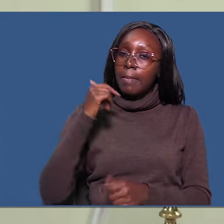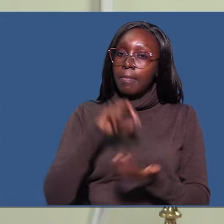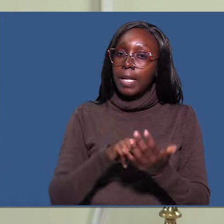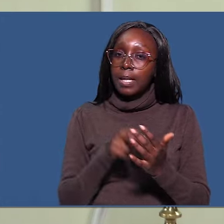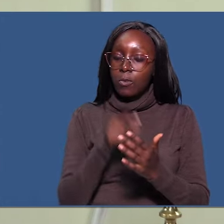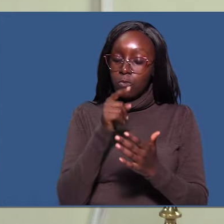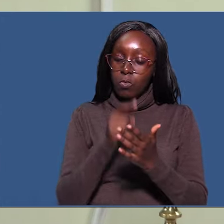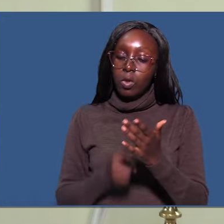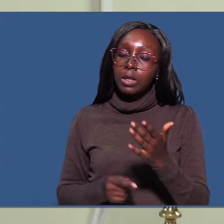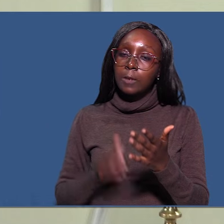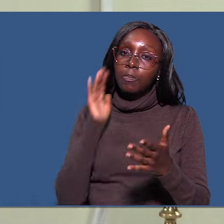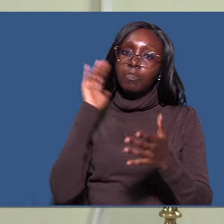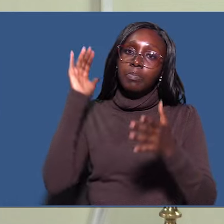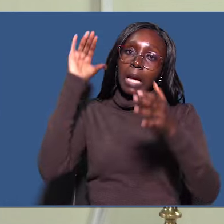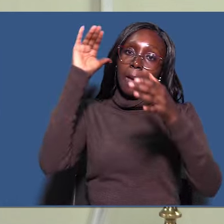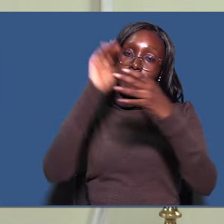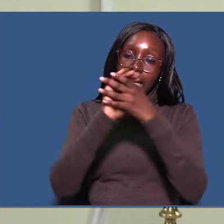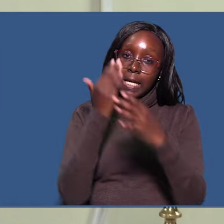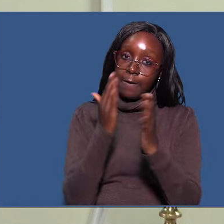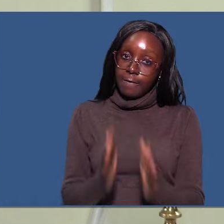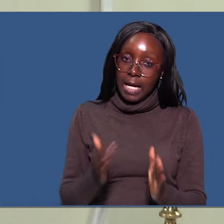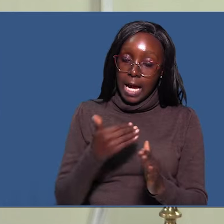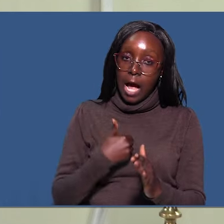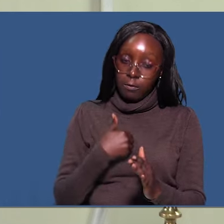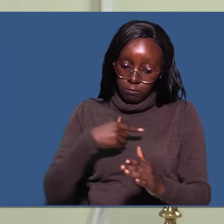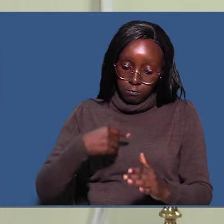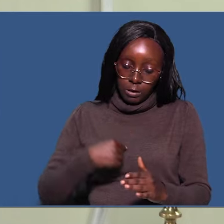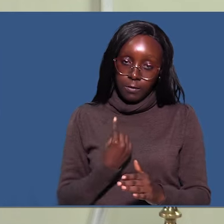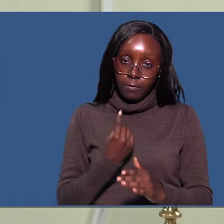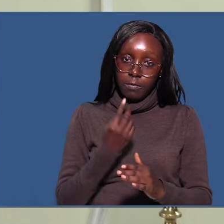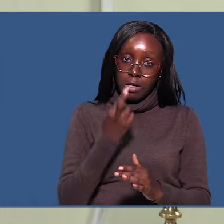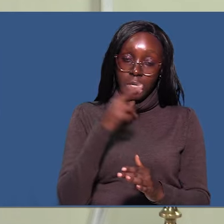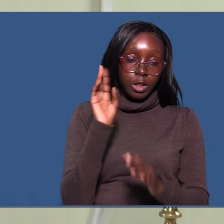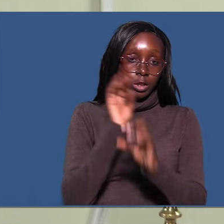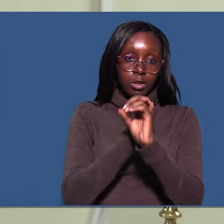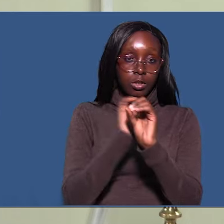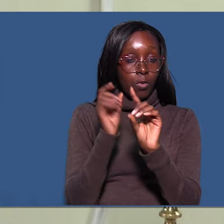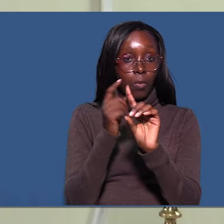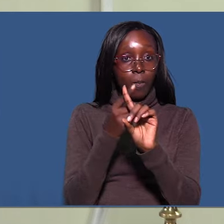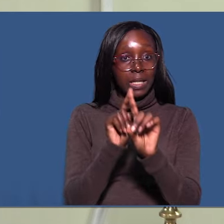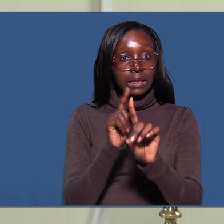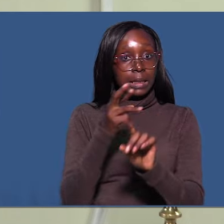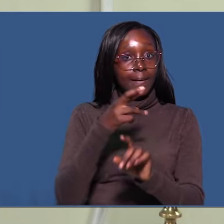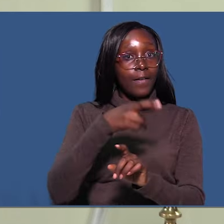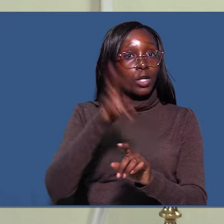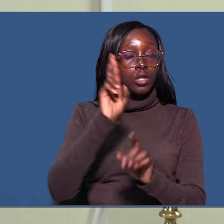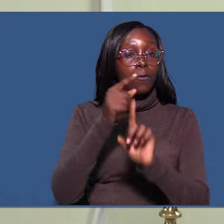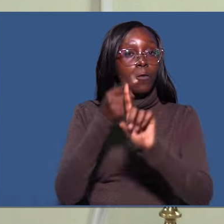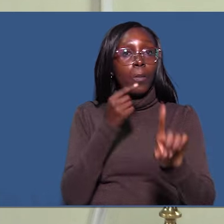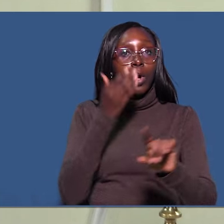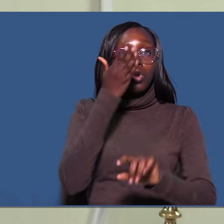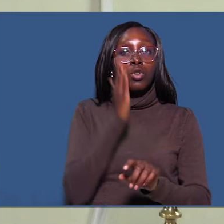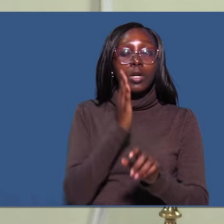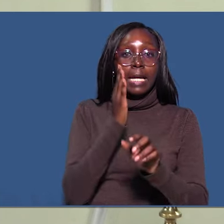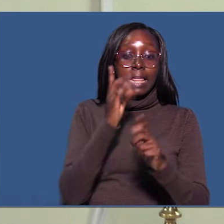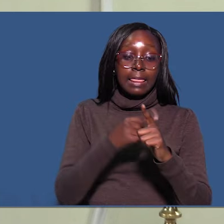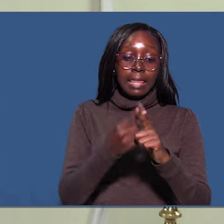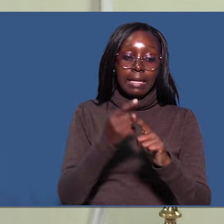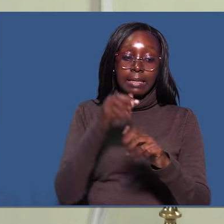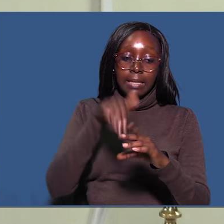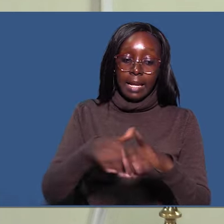believers don't radiate their own righteousness, but the one that proceeds from Christ but manifested in the believer's